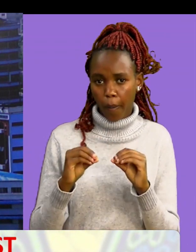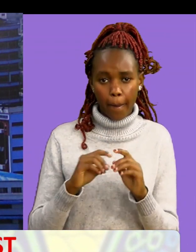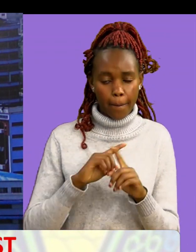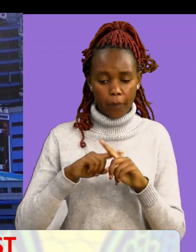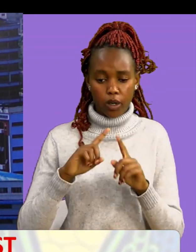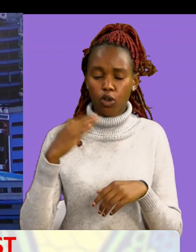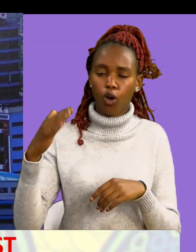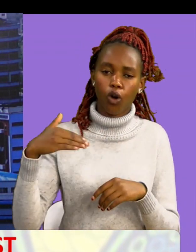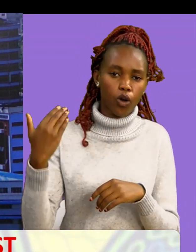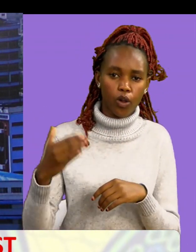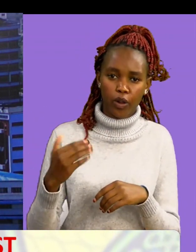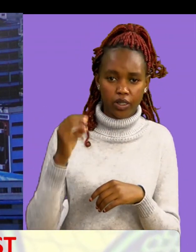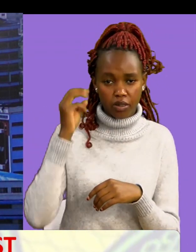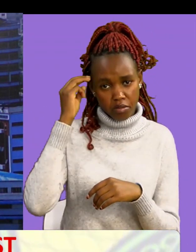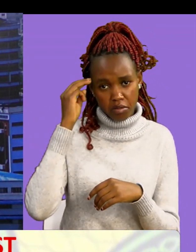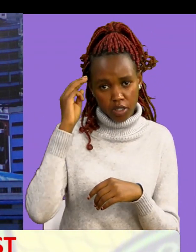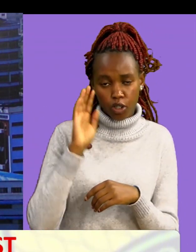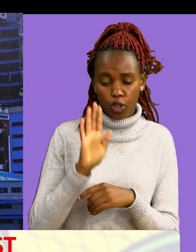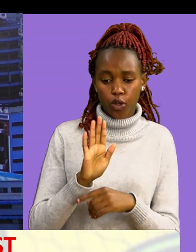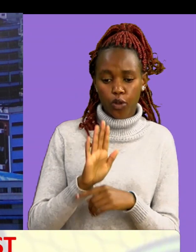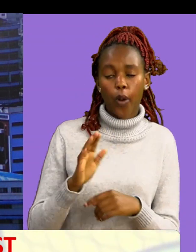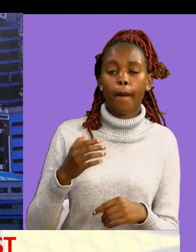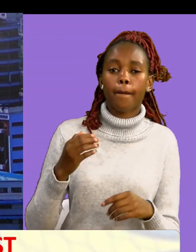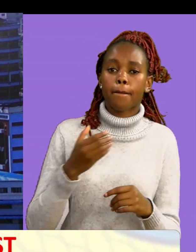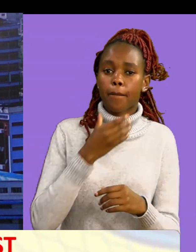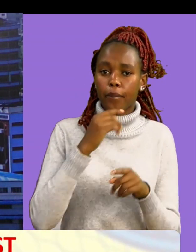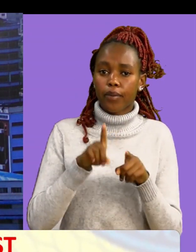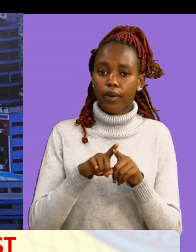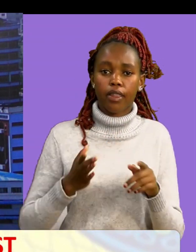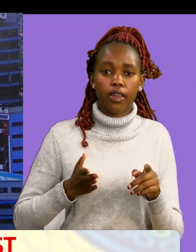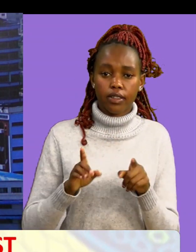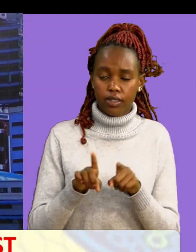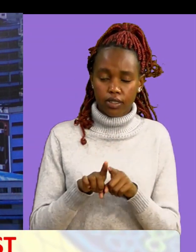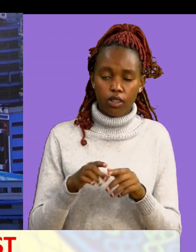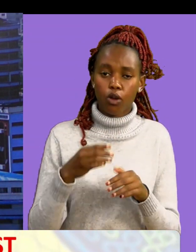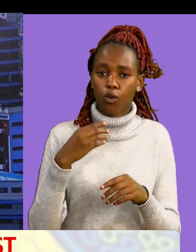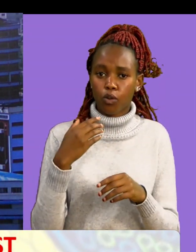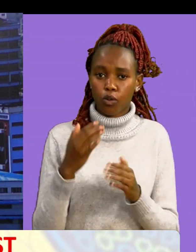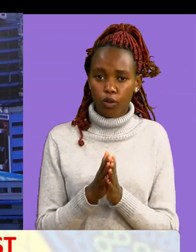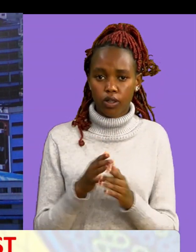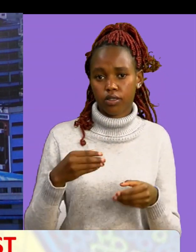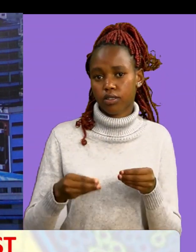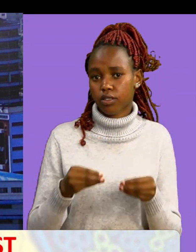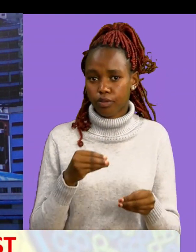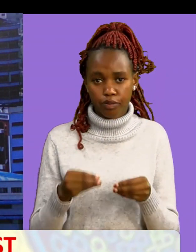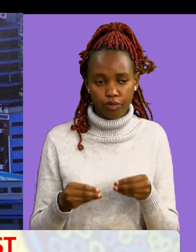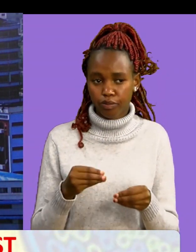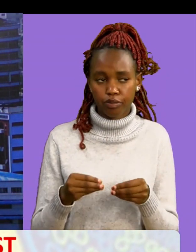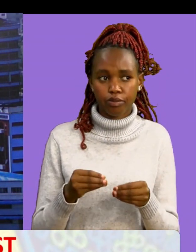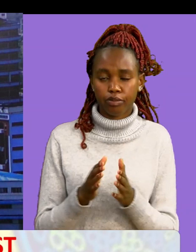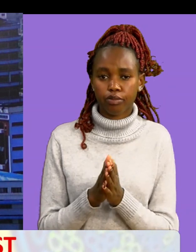always be mindful of your brother and sister. So it's all about mobilizing support for persons with disability. The day is also